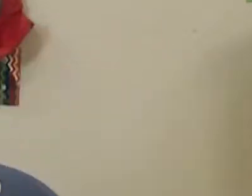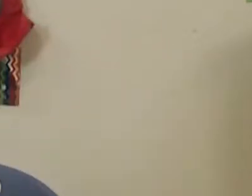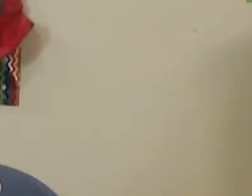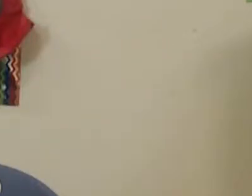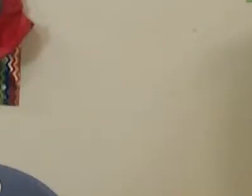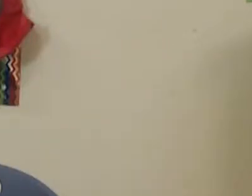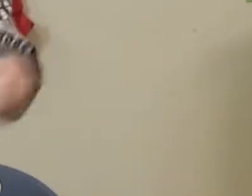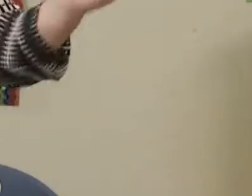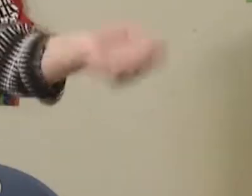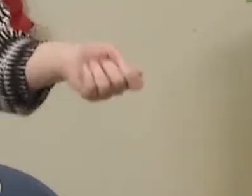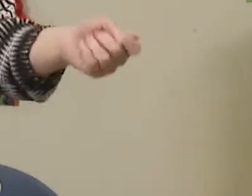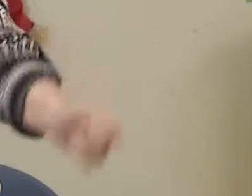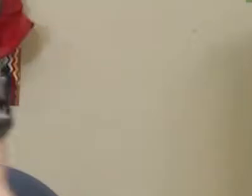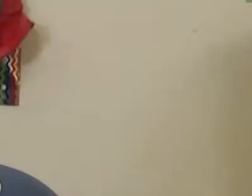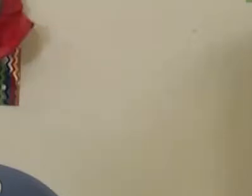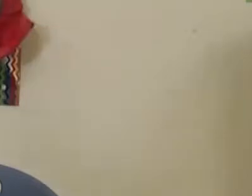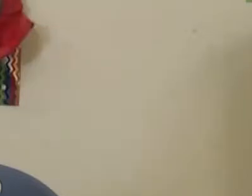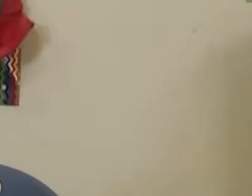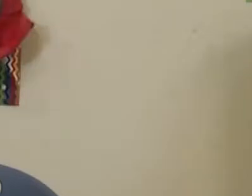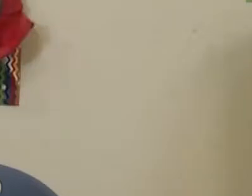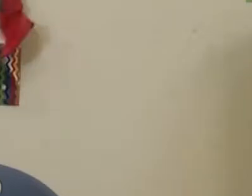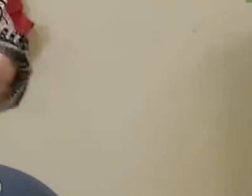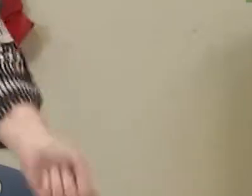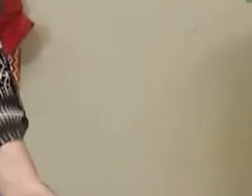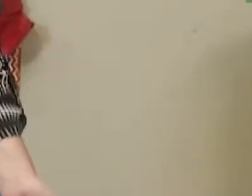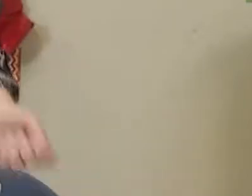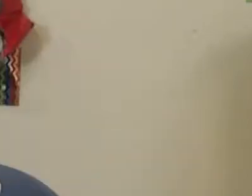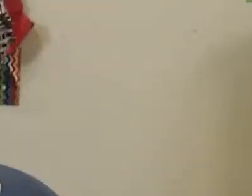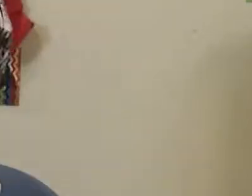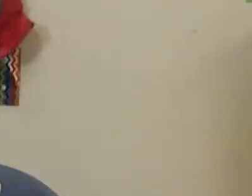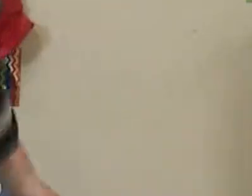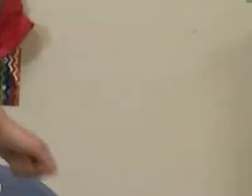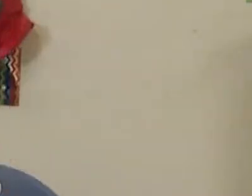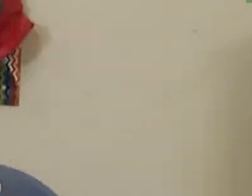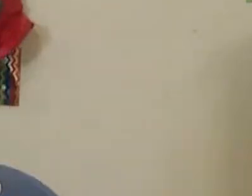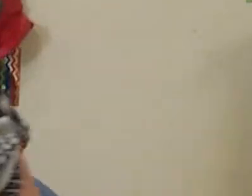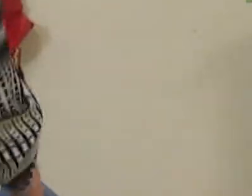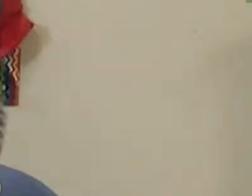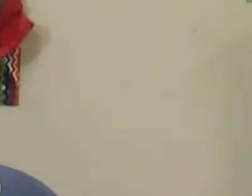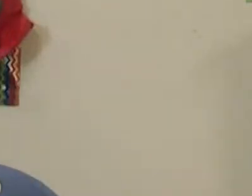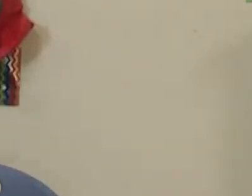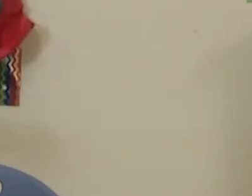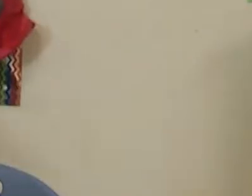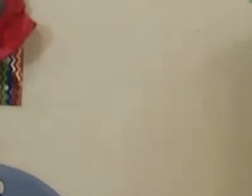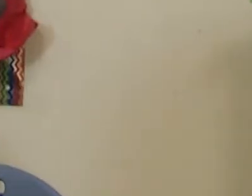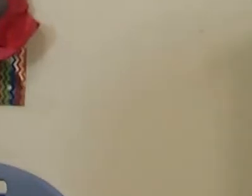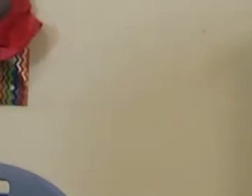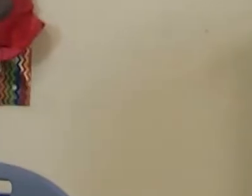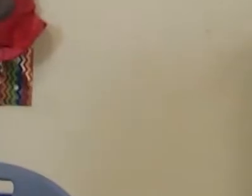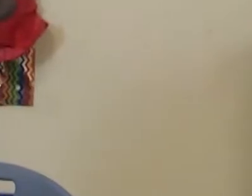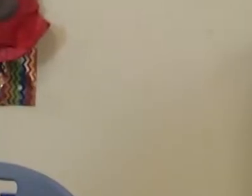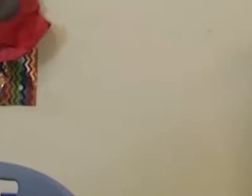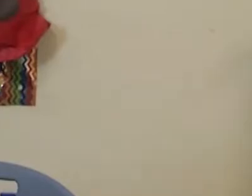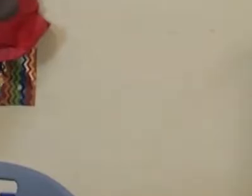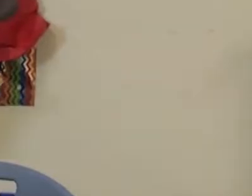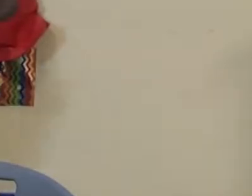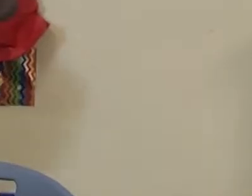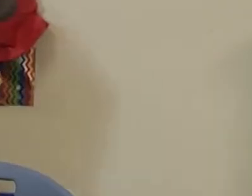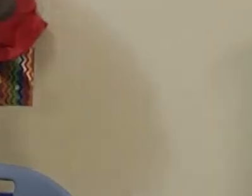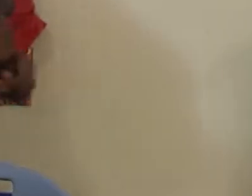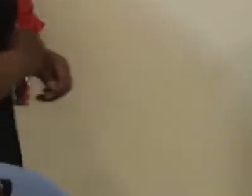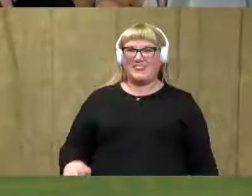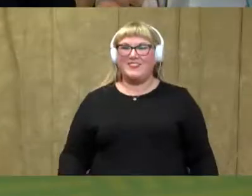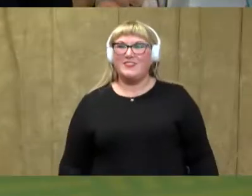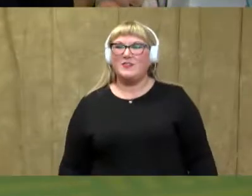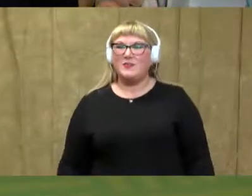September, October, November, December. Then you turn around. Sit down. Okay, boys